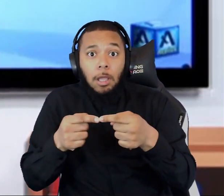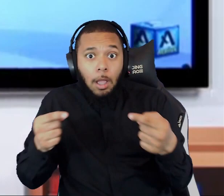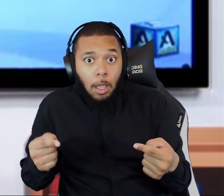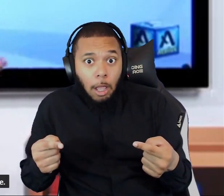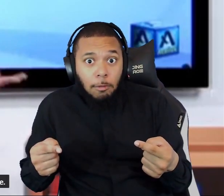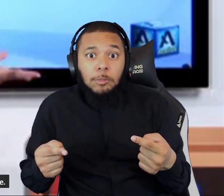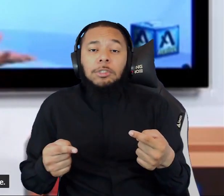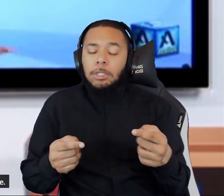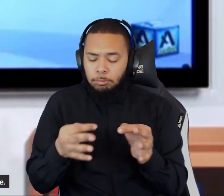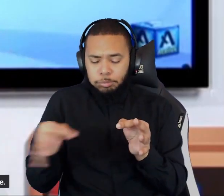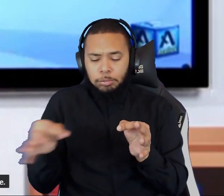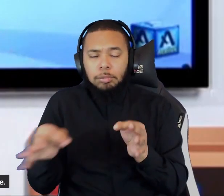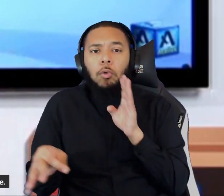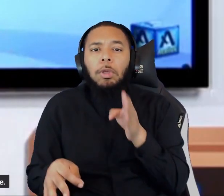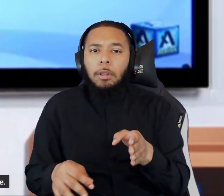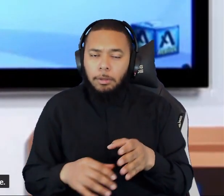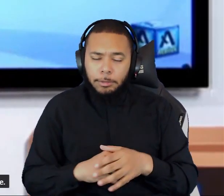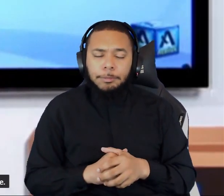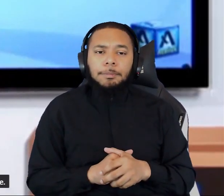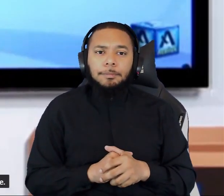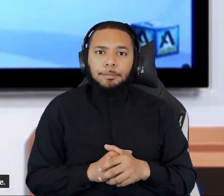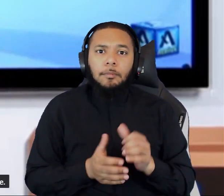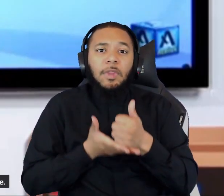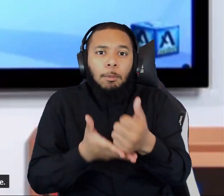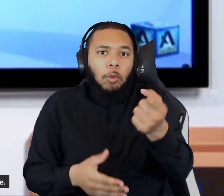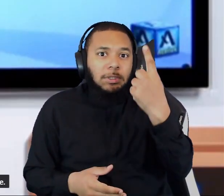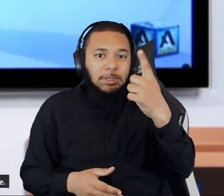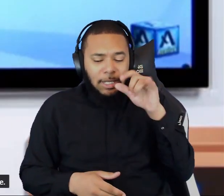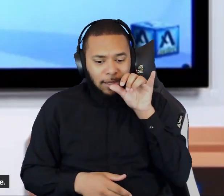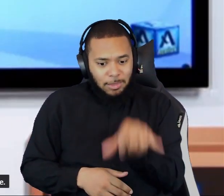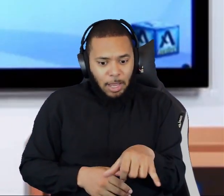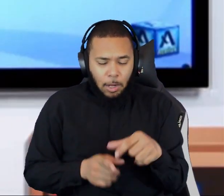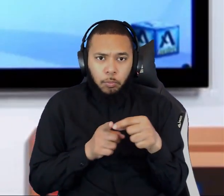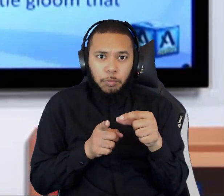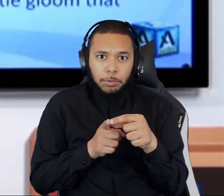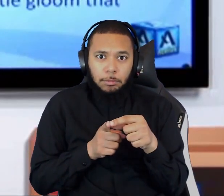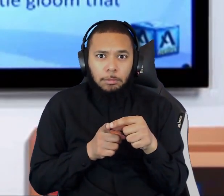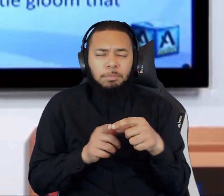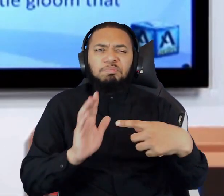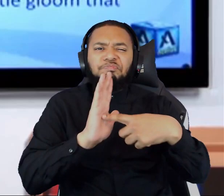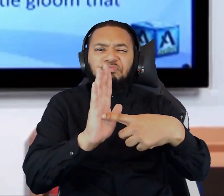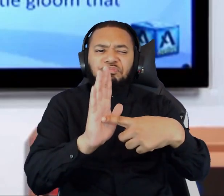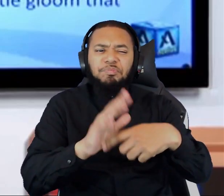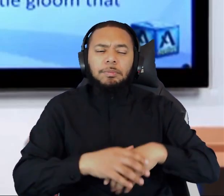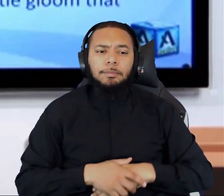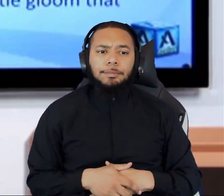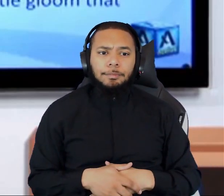opposite, which helps you then know what that hard word means. Let me show you some examples.